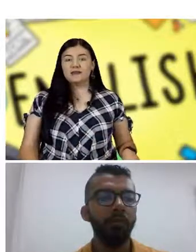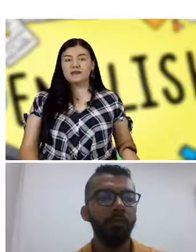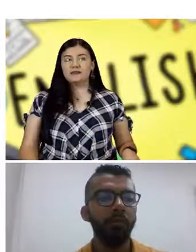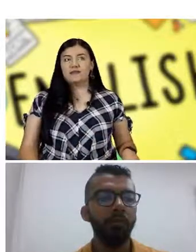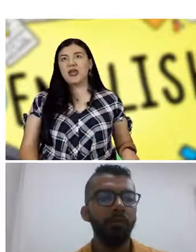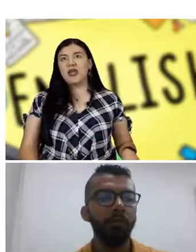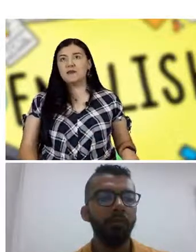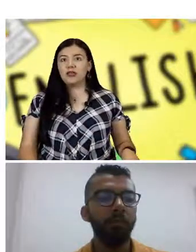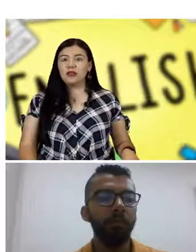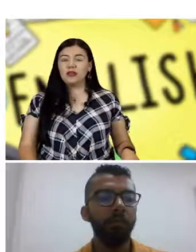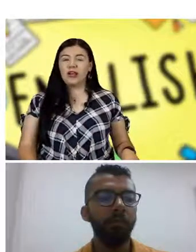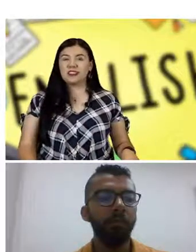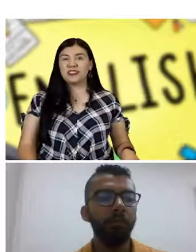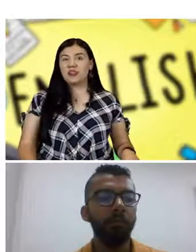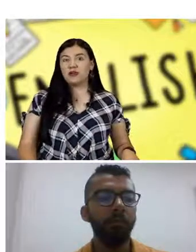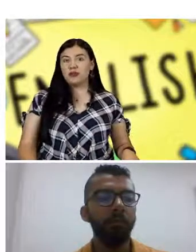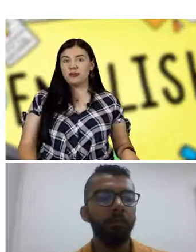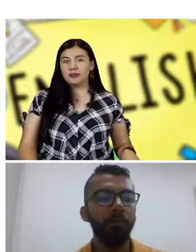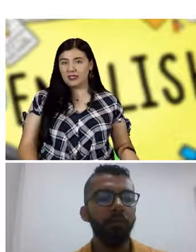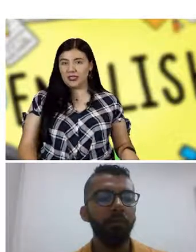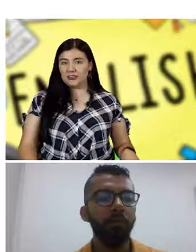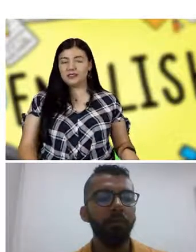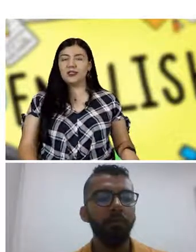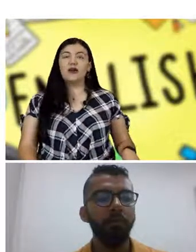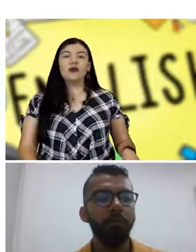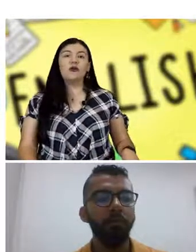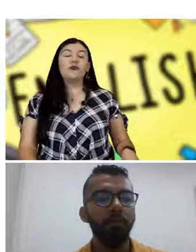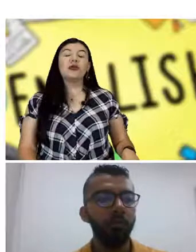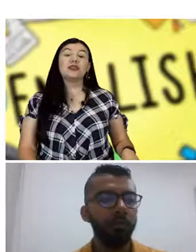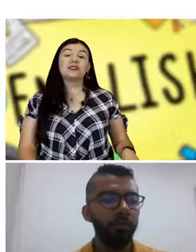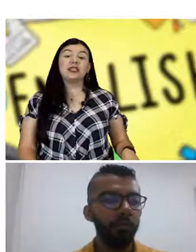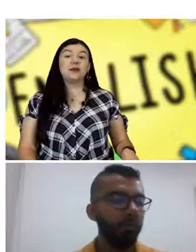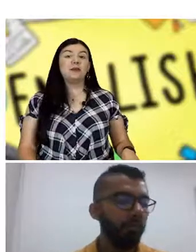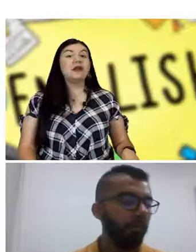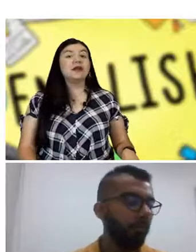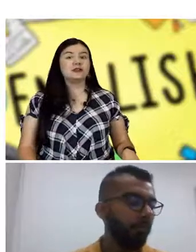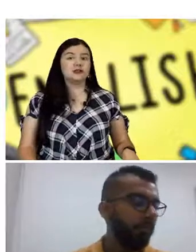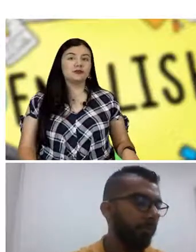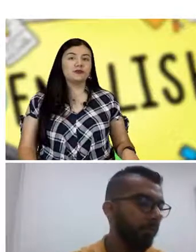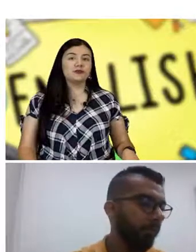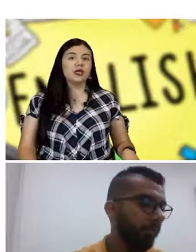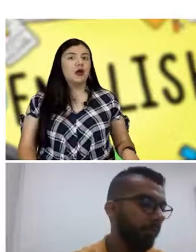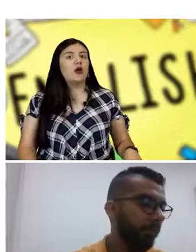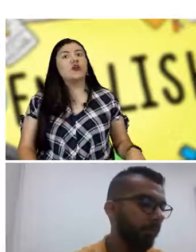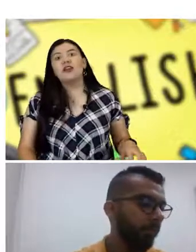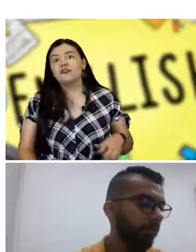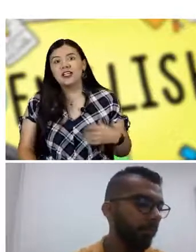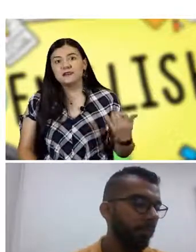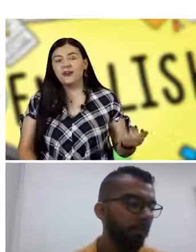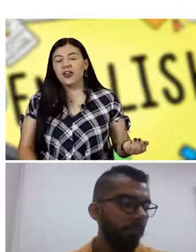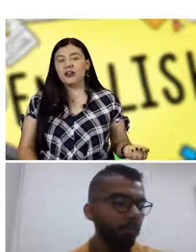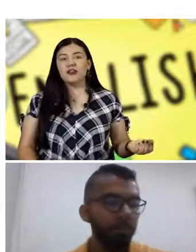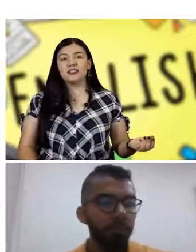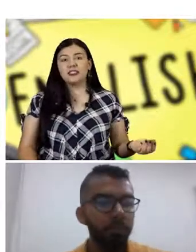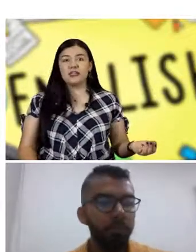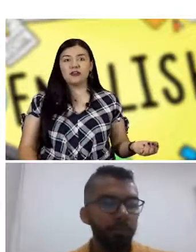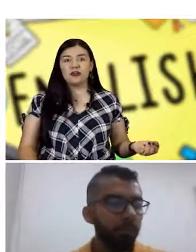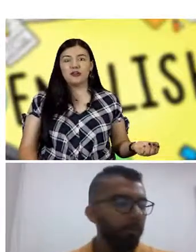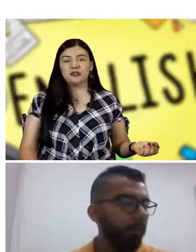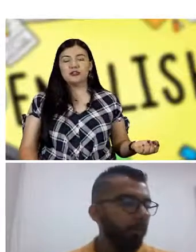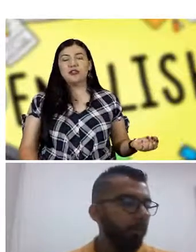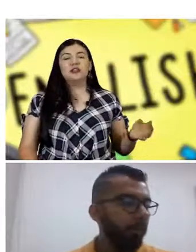take maybe a syrup, yes? Or we can take a pill too. Or if it is